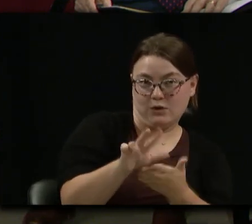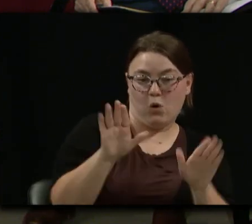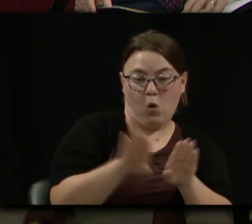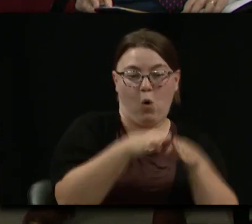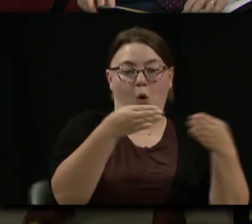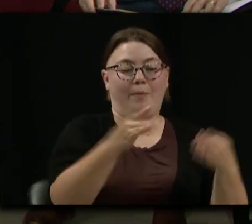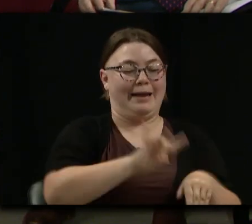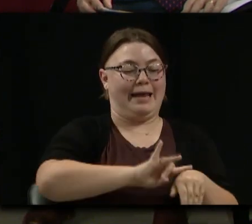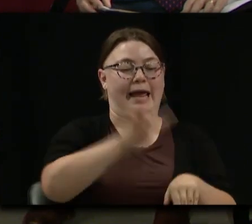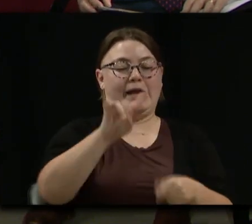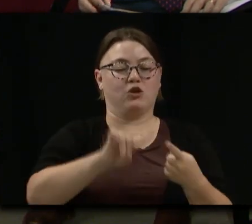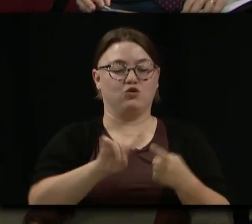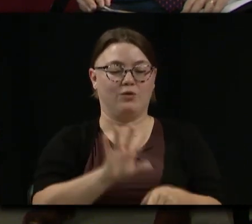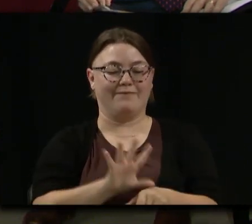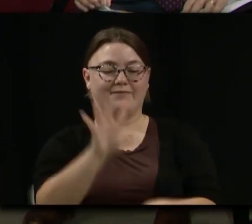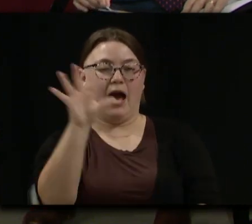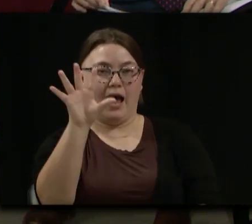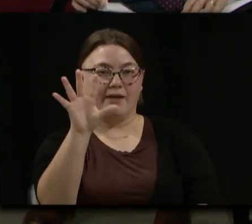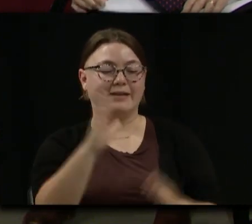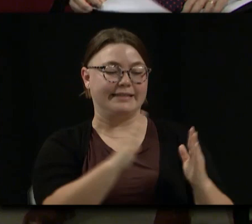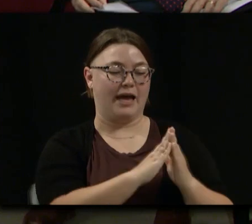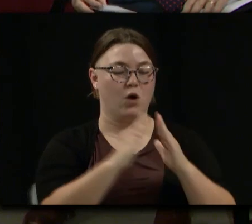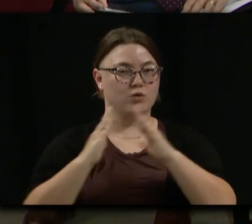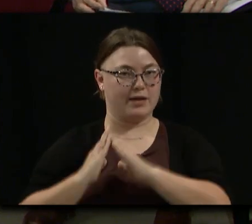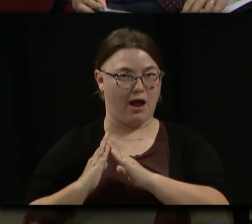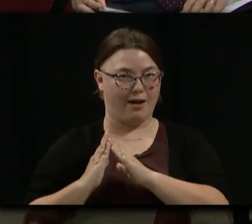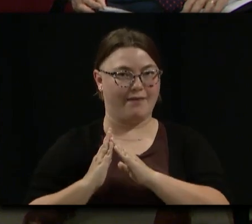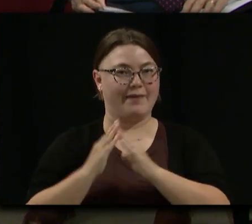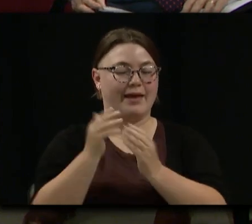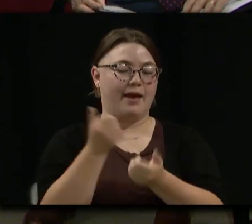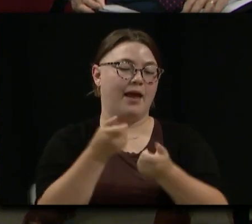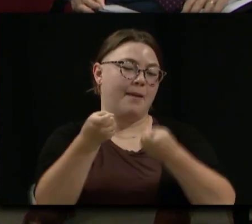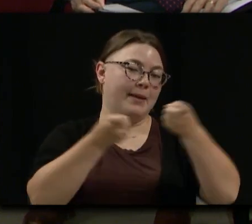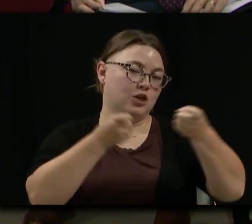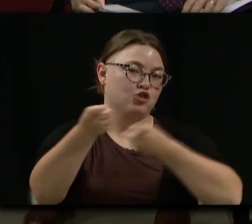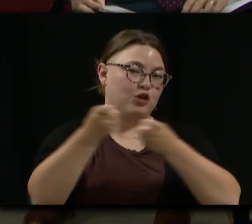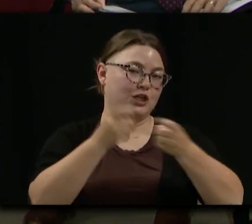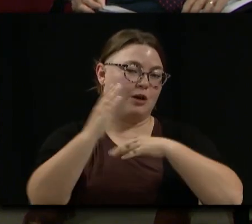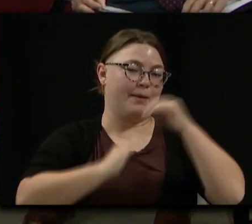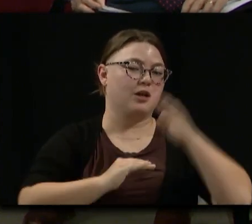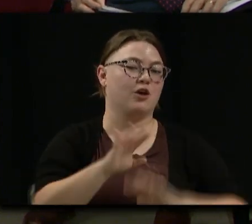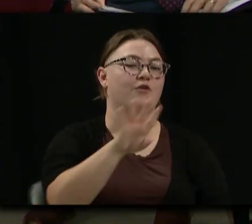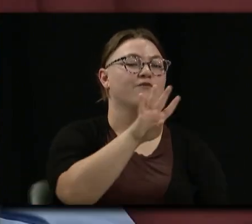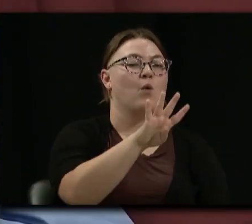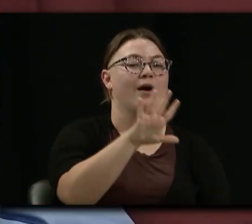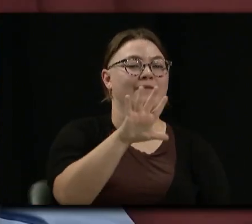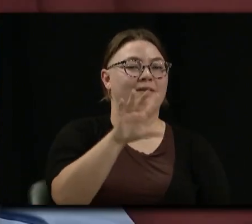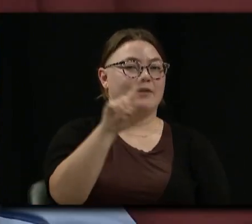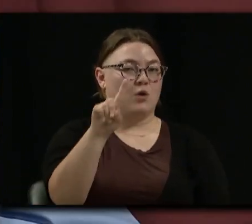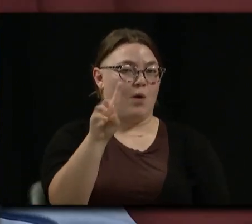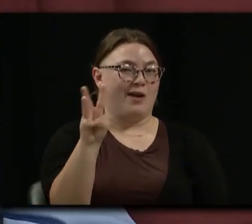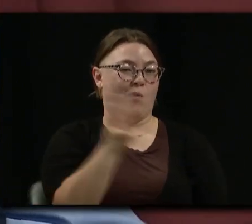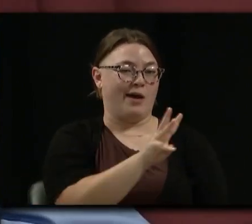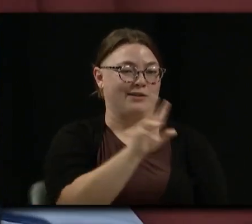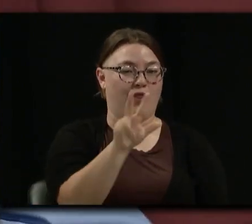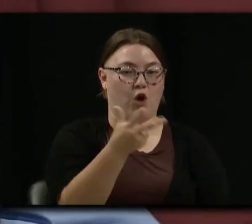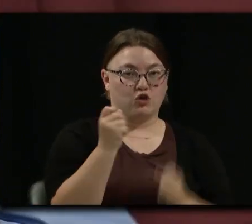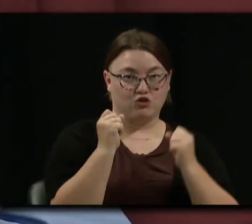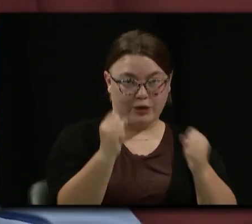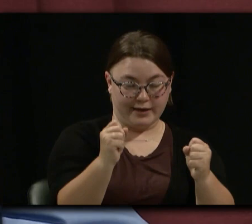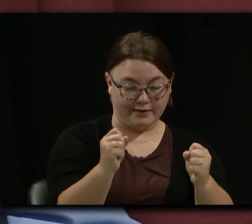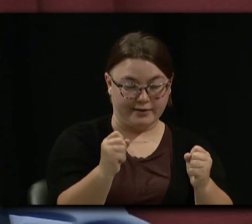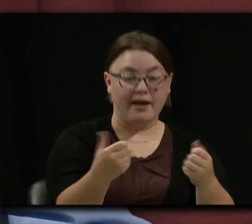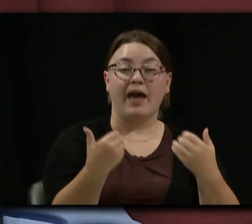at the downtown administration building, 451 West 3rd Street. Free parking in